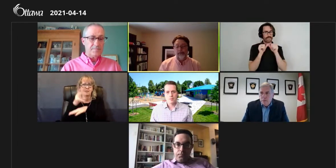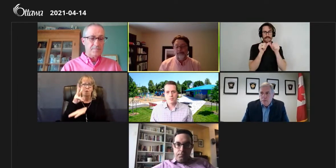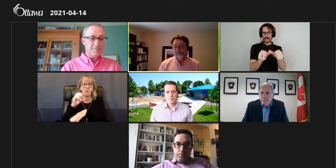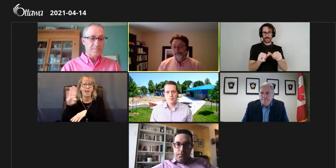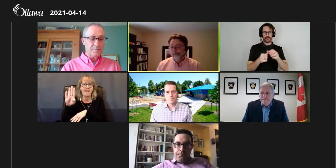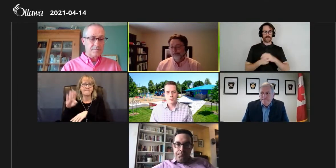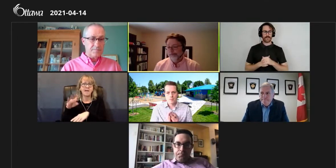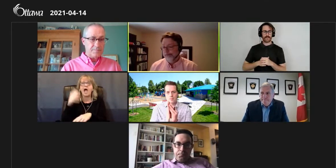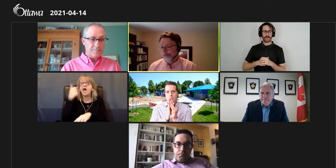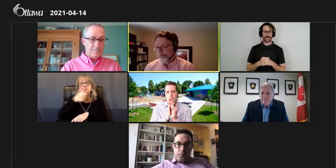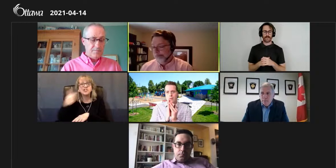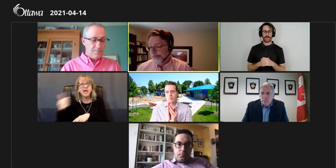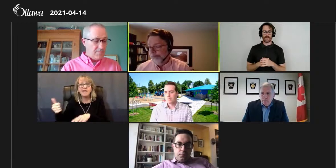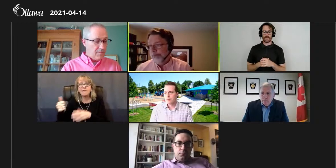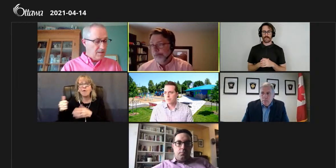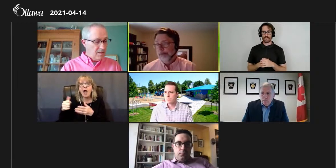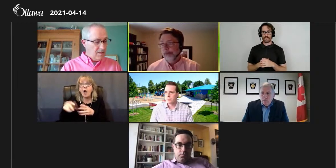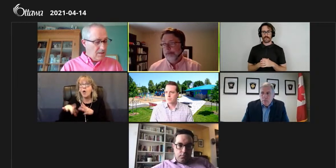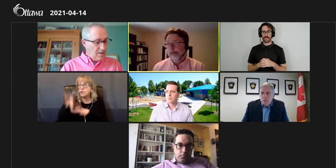website.